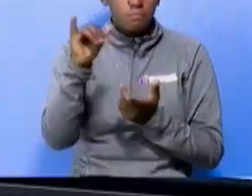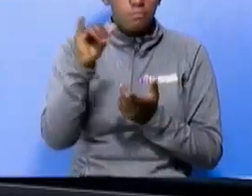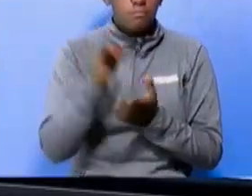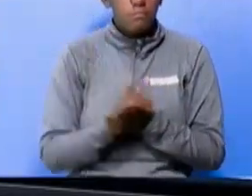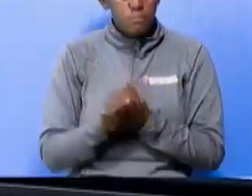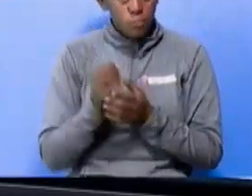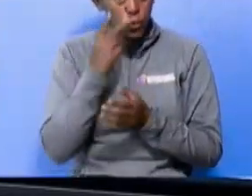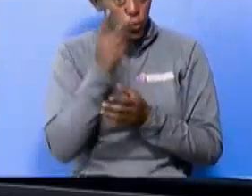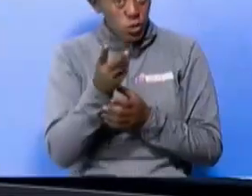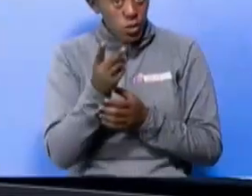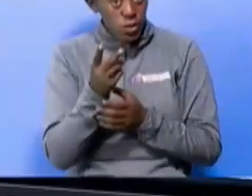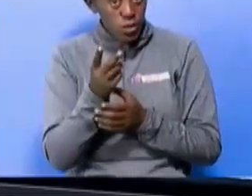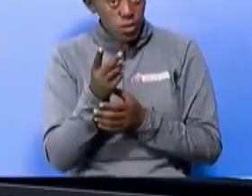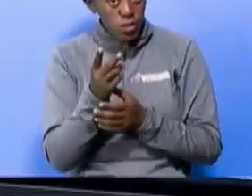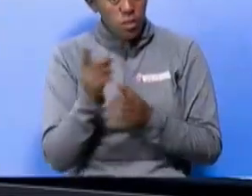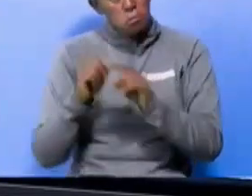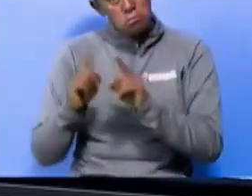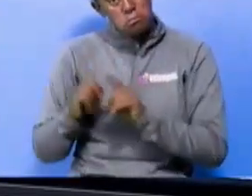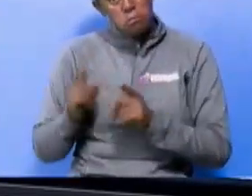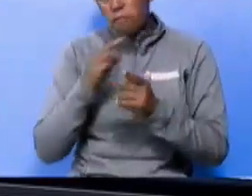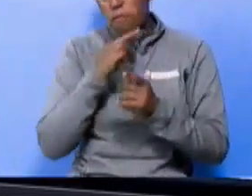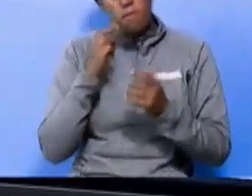You see? And there are some others.